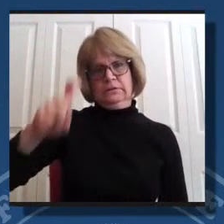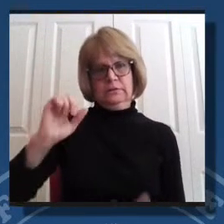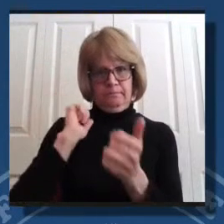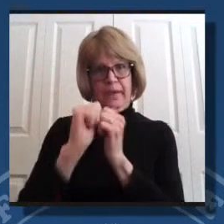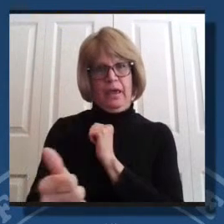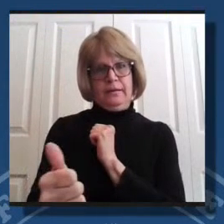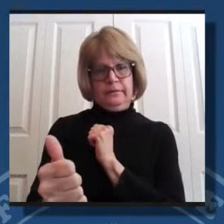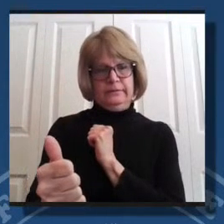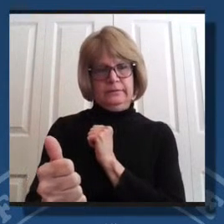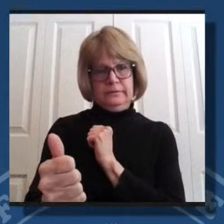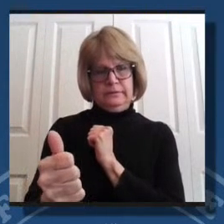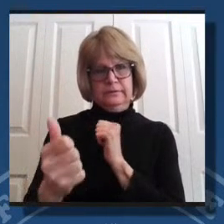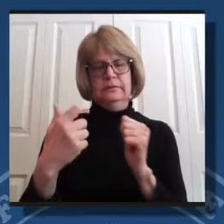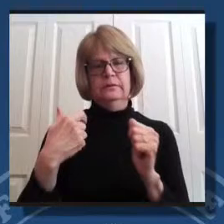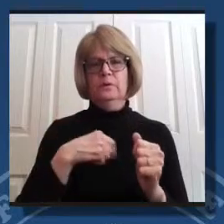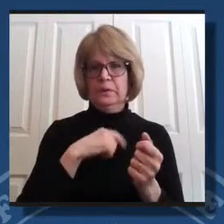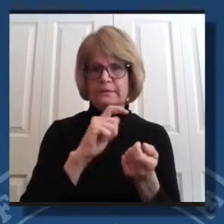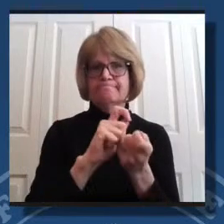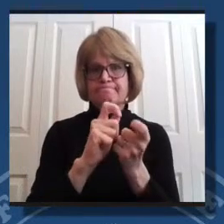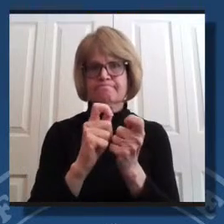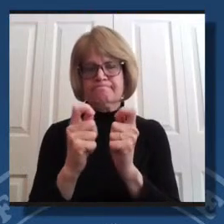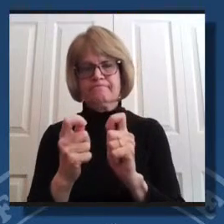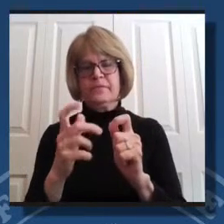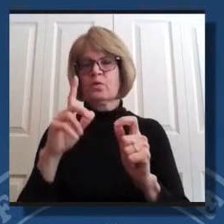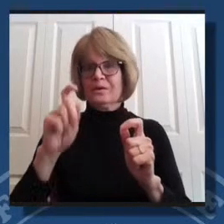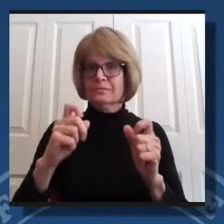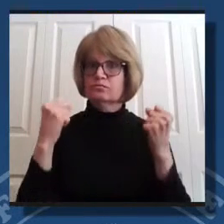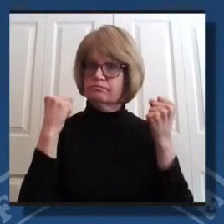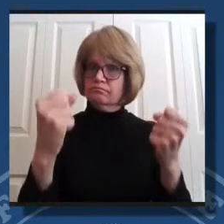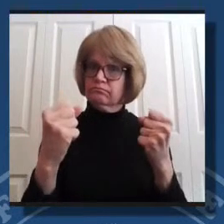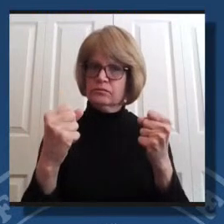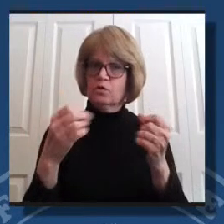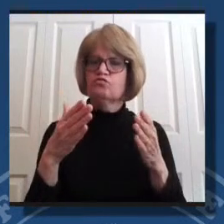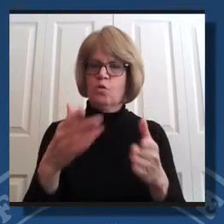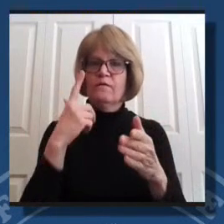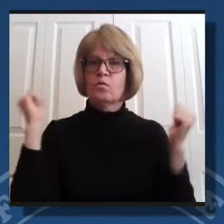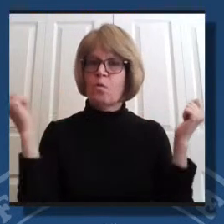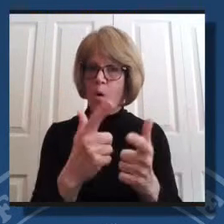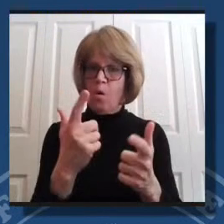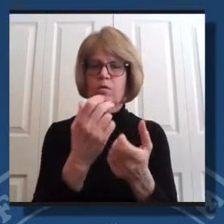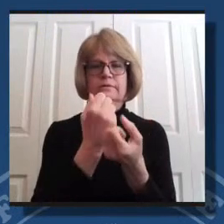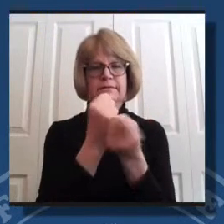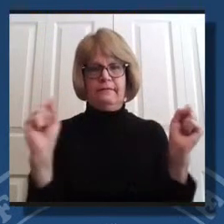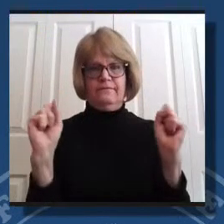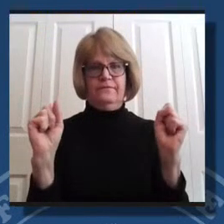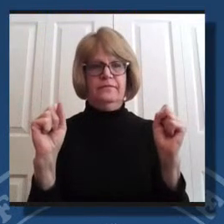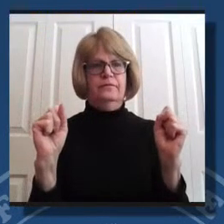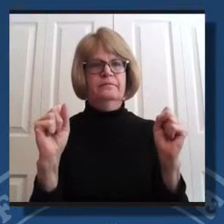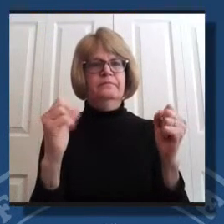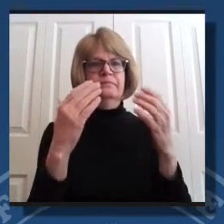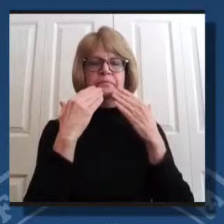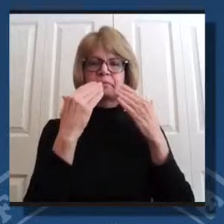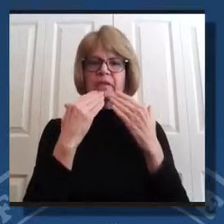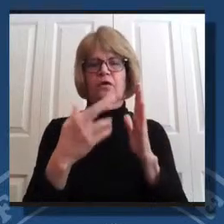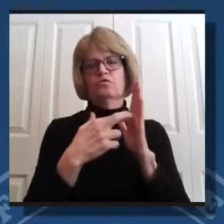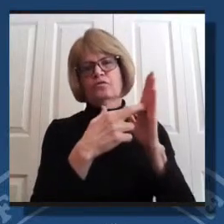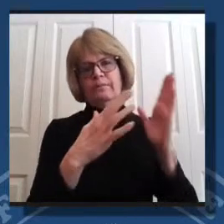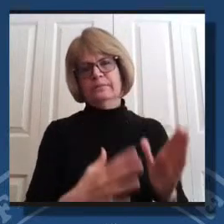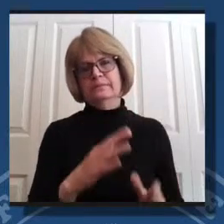and we keep evolving, and we need to strengthen our roads so that everybody's safe. But I want to thank Representative Dukes